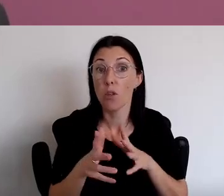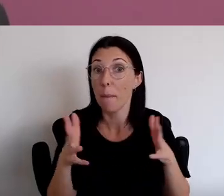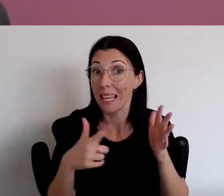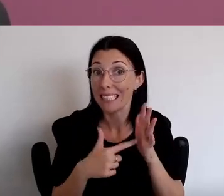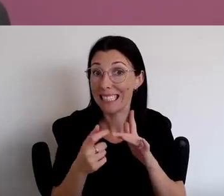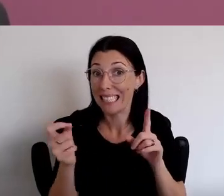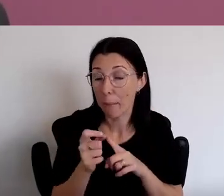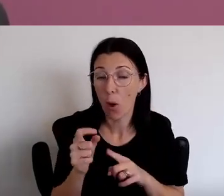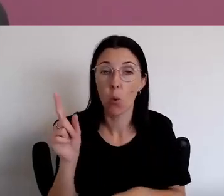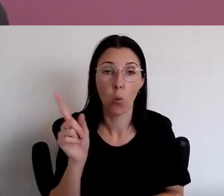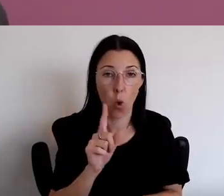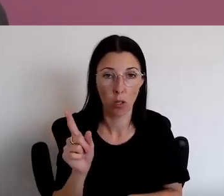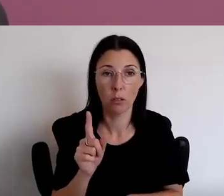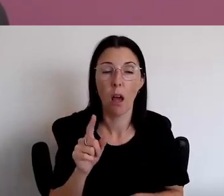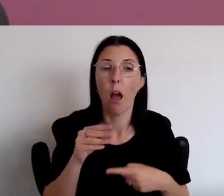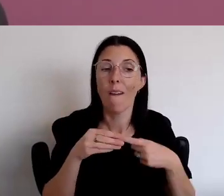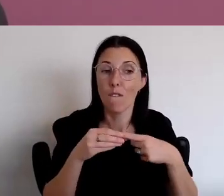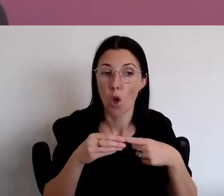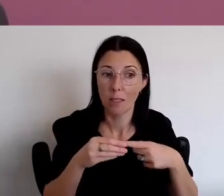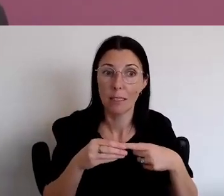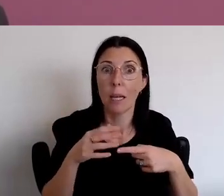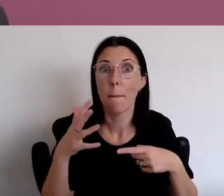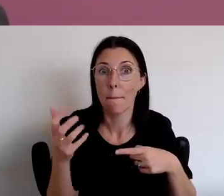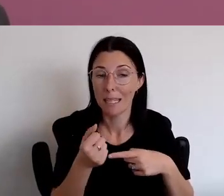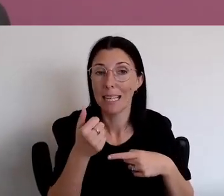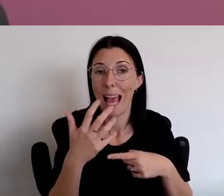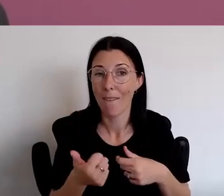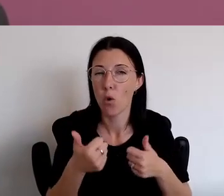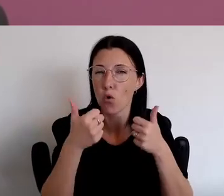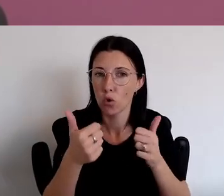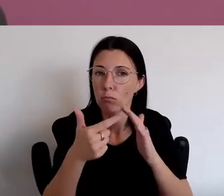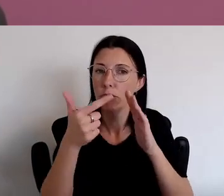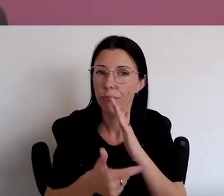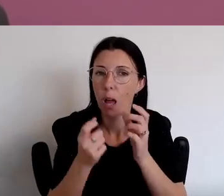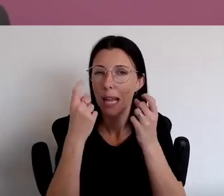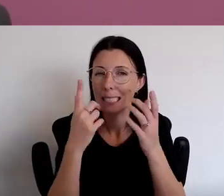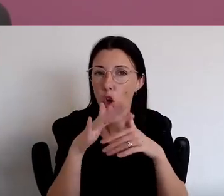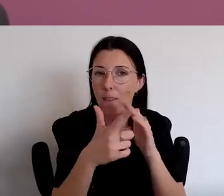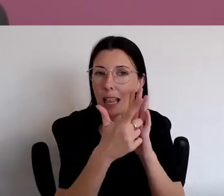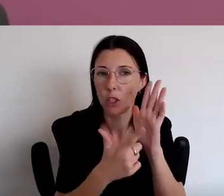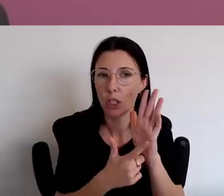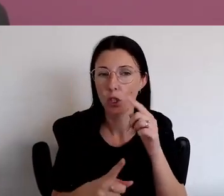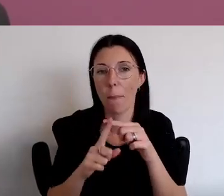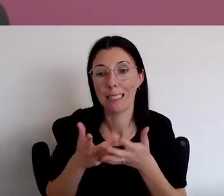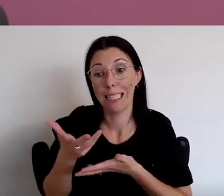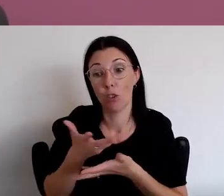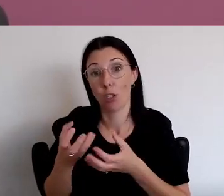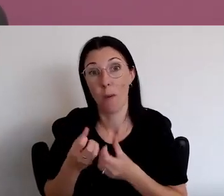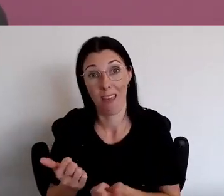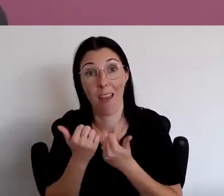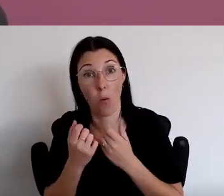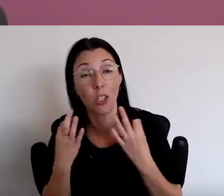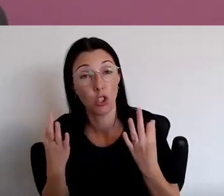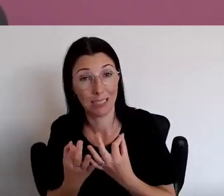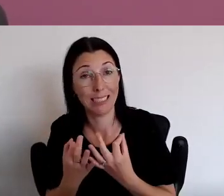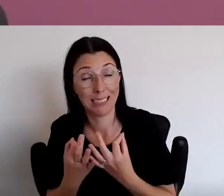role is to firstly have a really sound understanding of the legislation and the interaction with our agency as the custodians of the